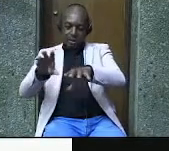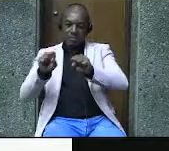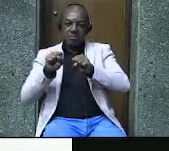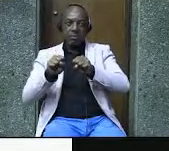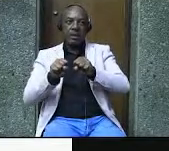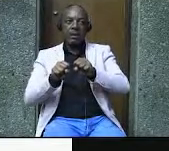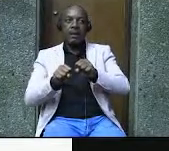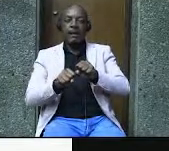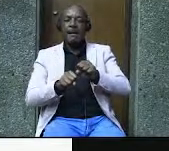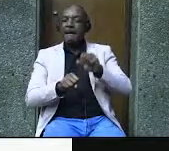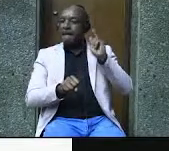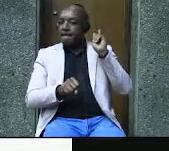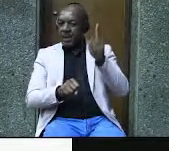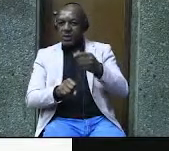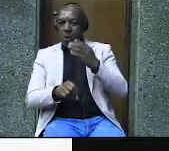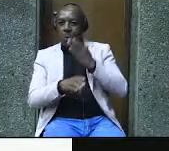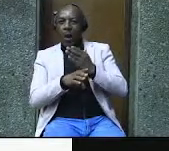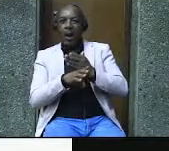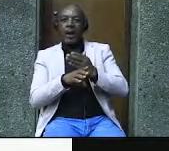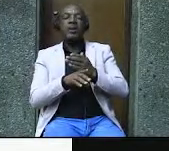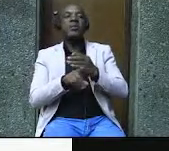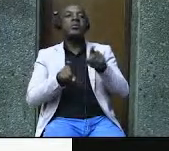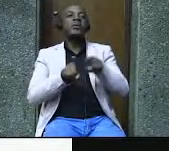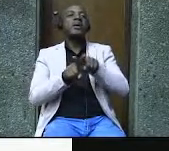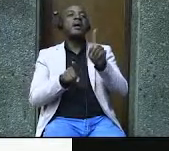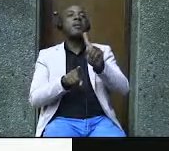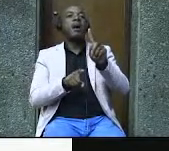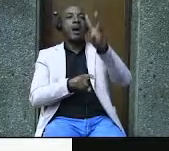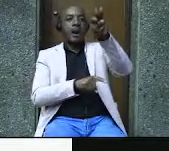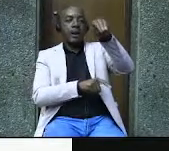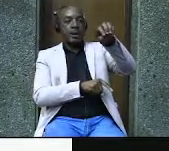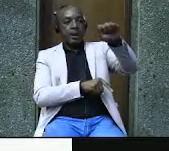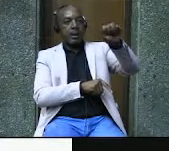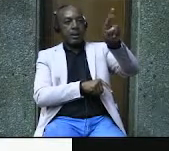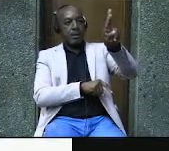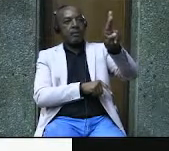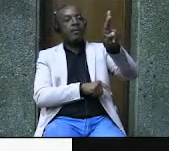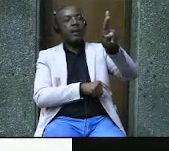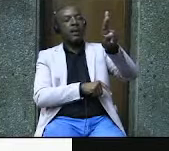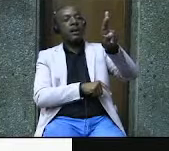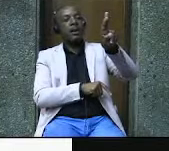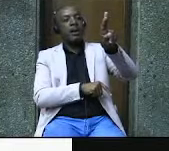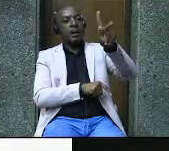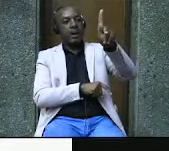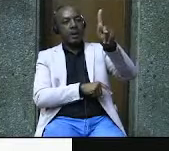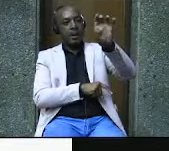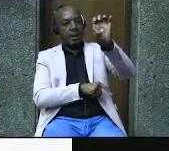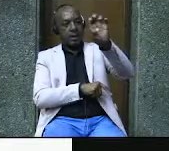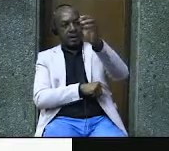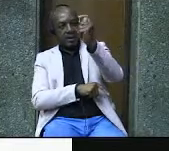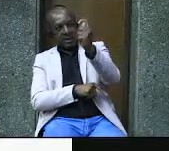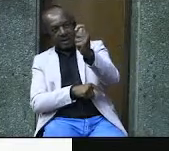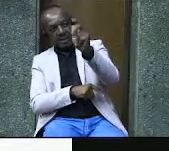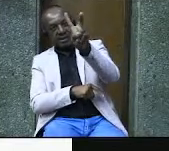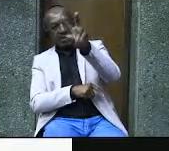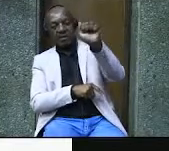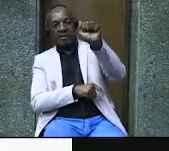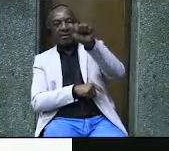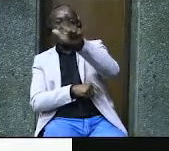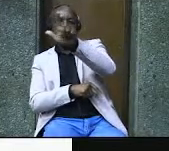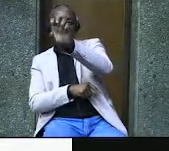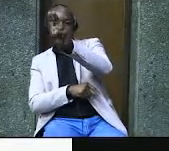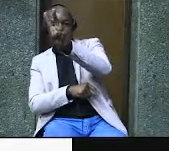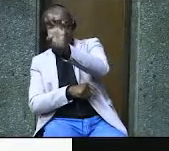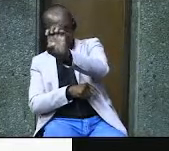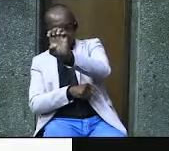market value. But that is not what the Constitution says. The Constitution